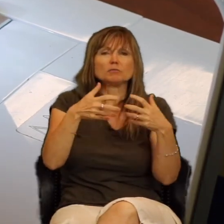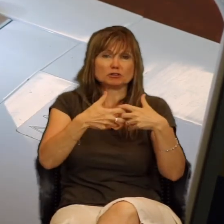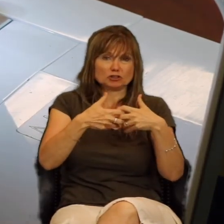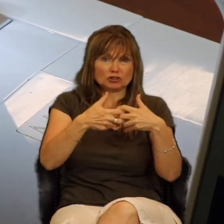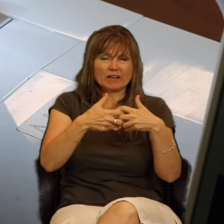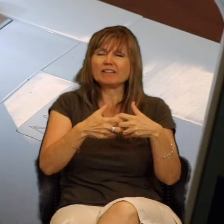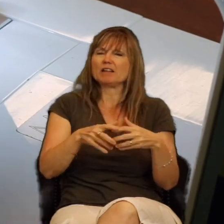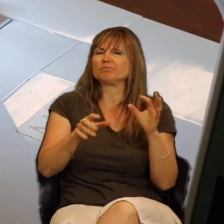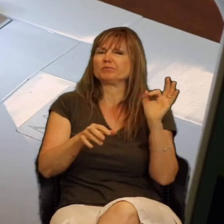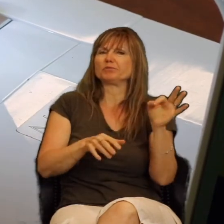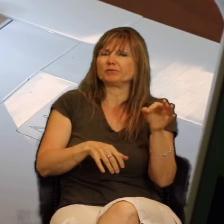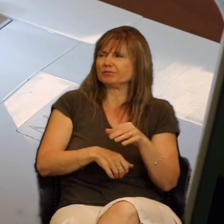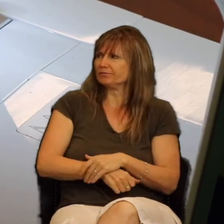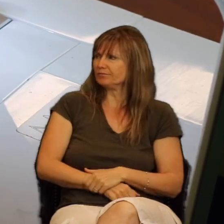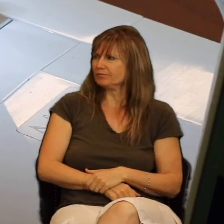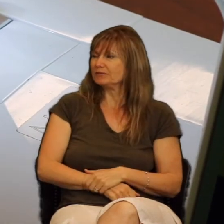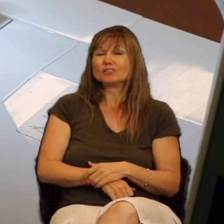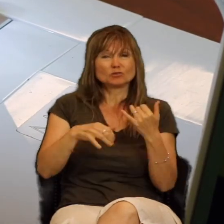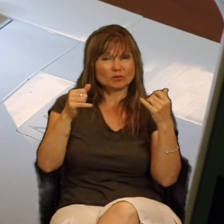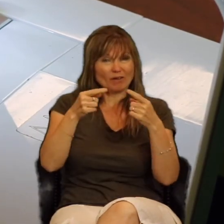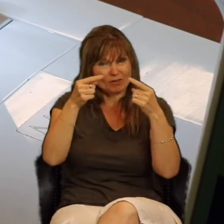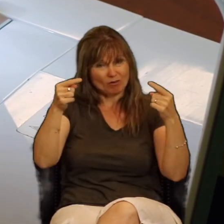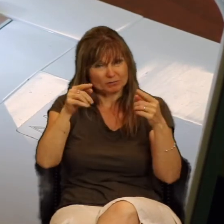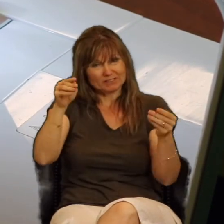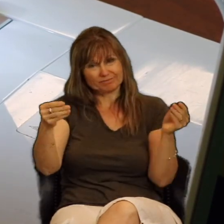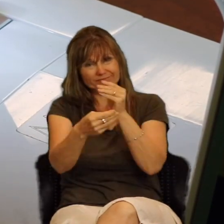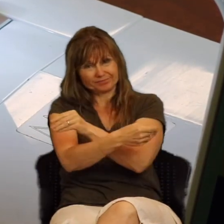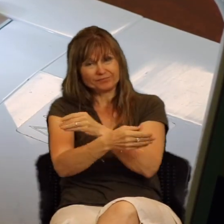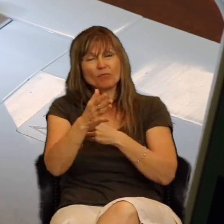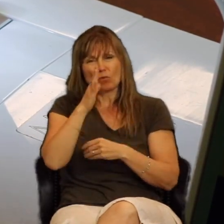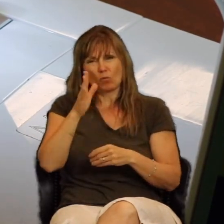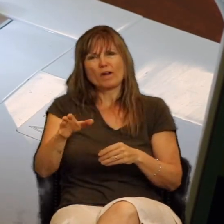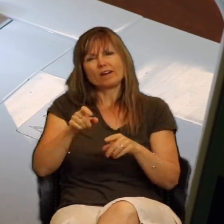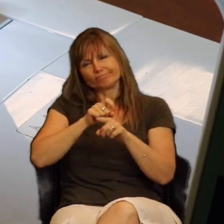And then I'm just going to repeat the same thing to the opposite side.